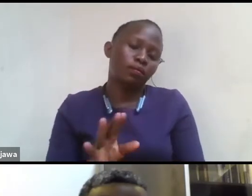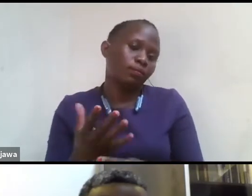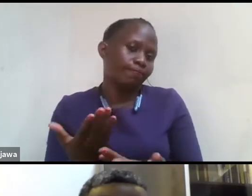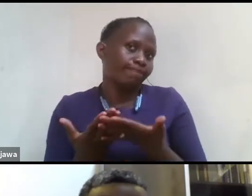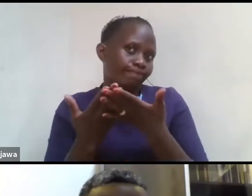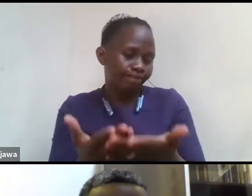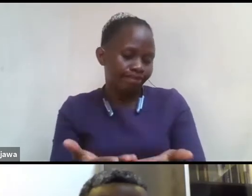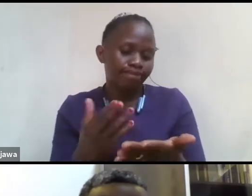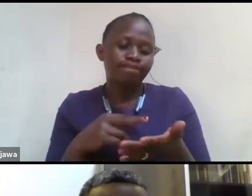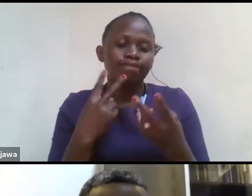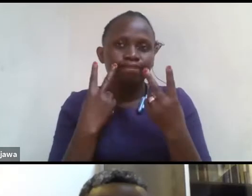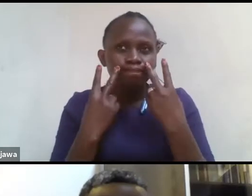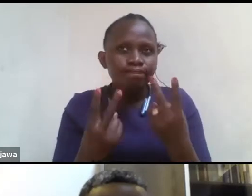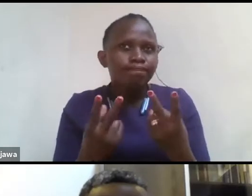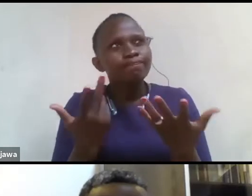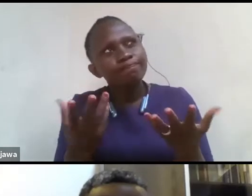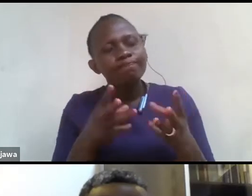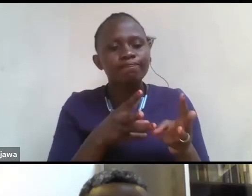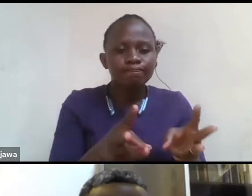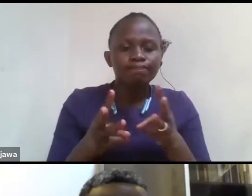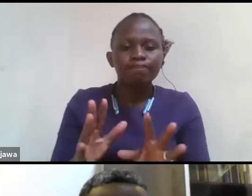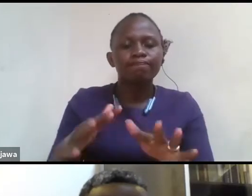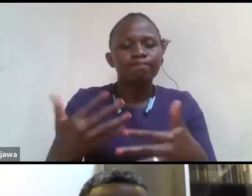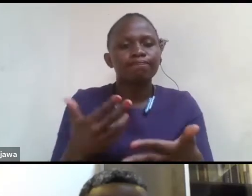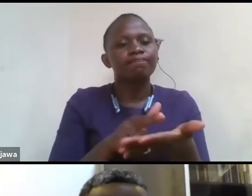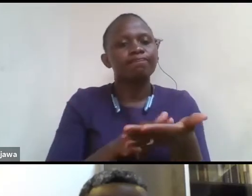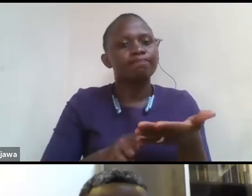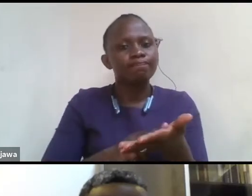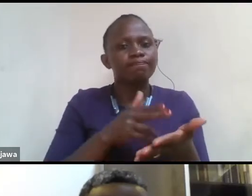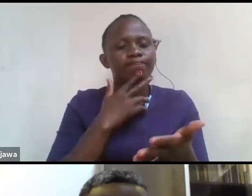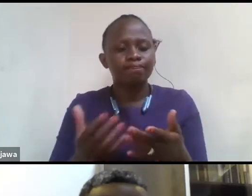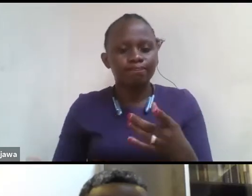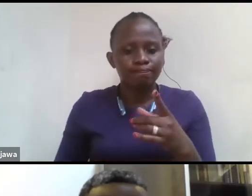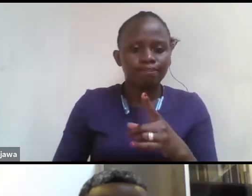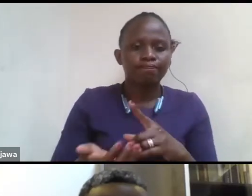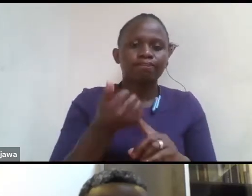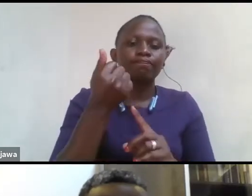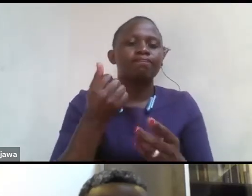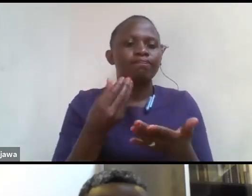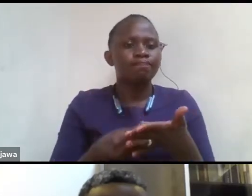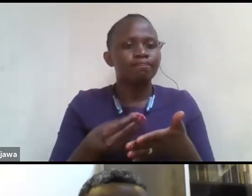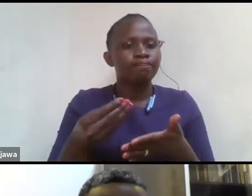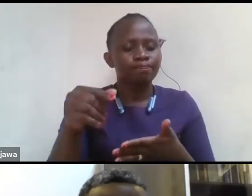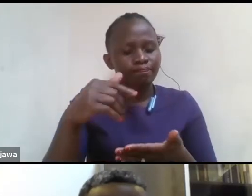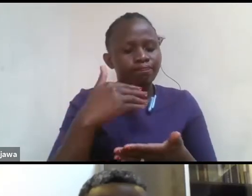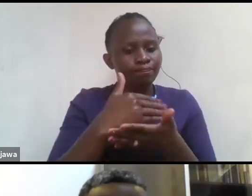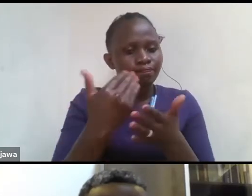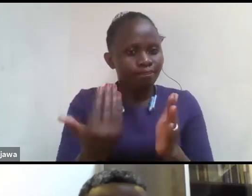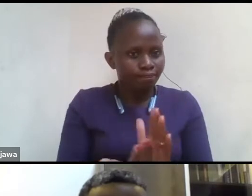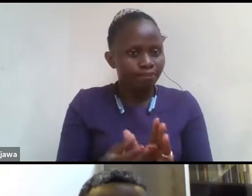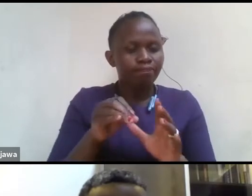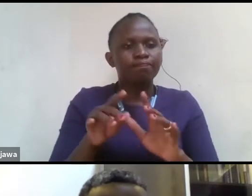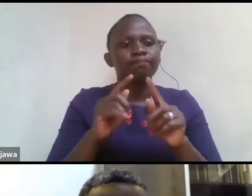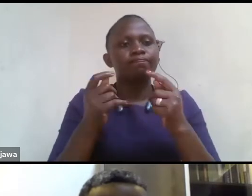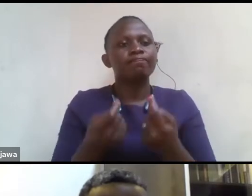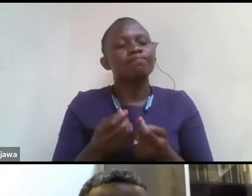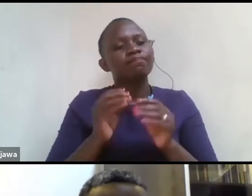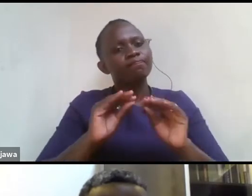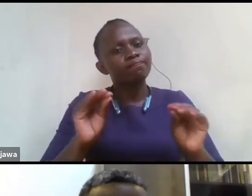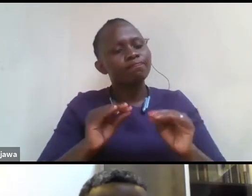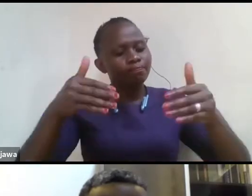and ways of really catalyzing and attracting financing to this sector in terms of training young people to really build bankable